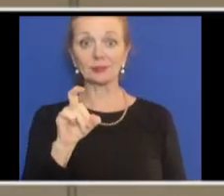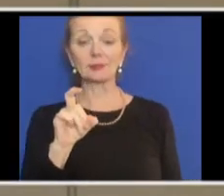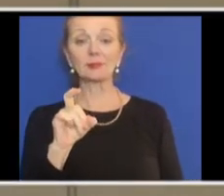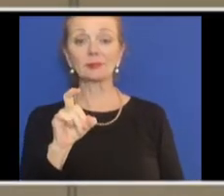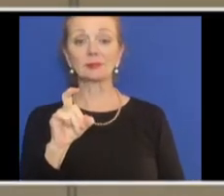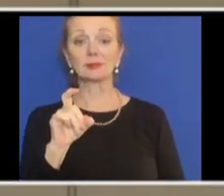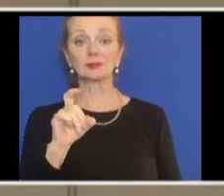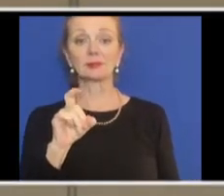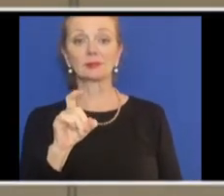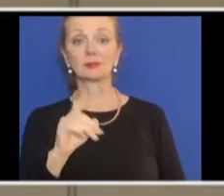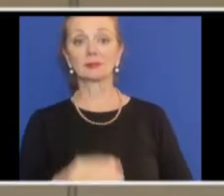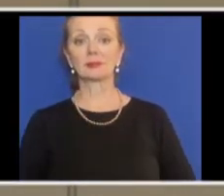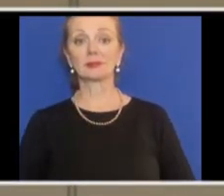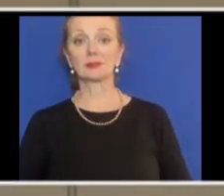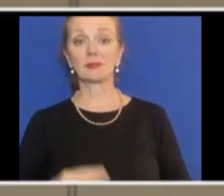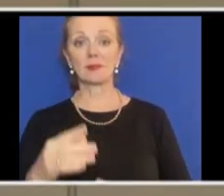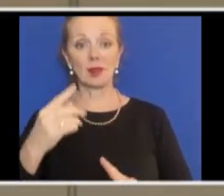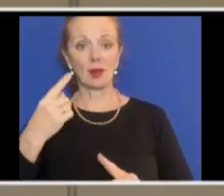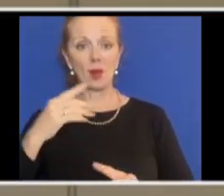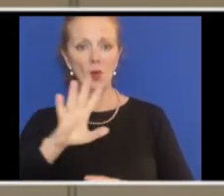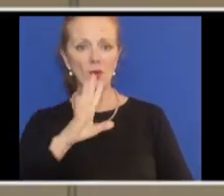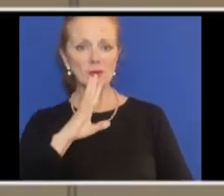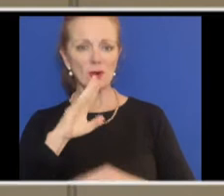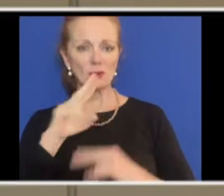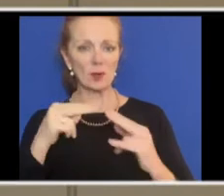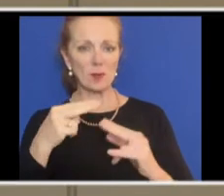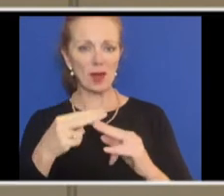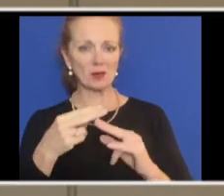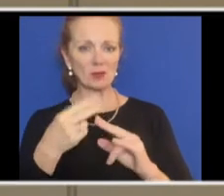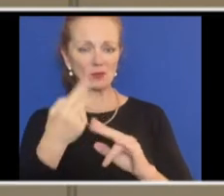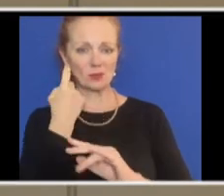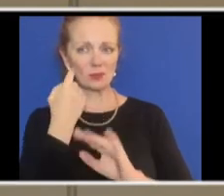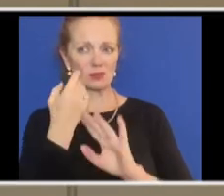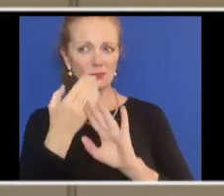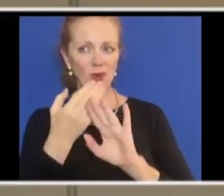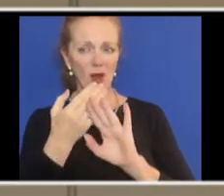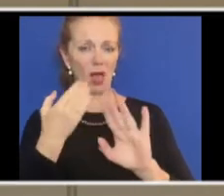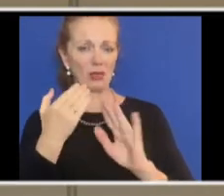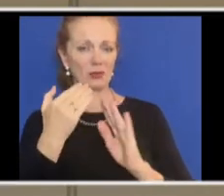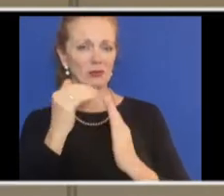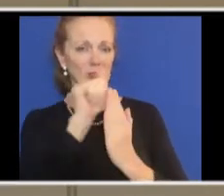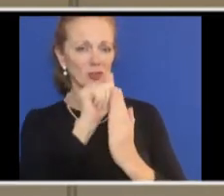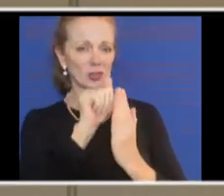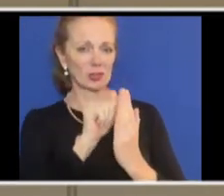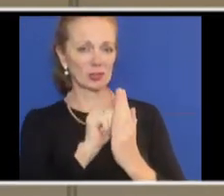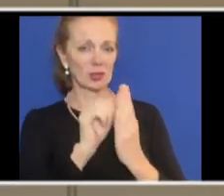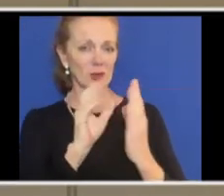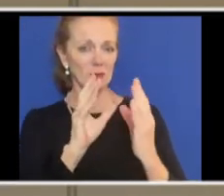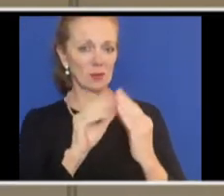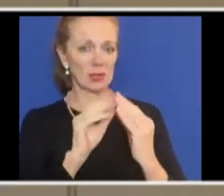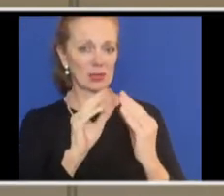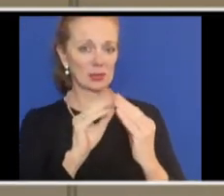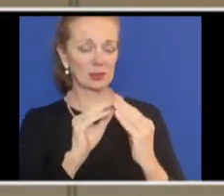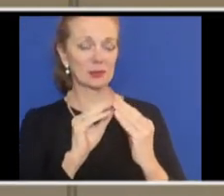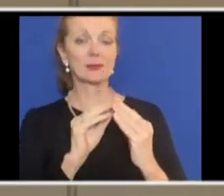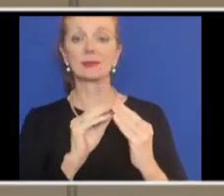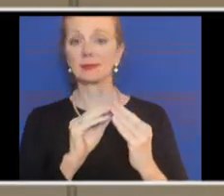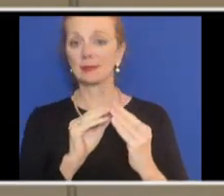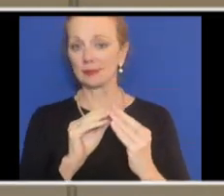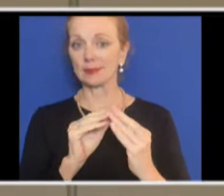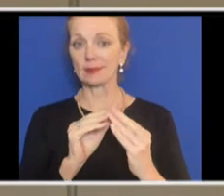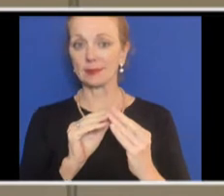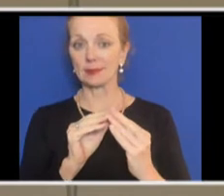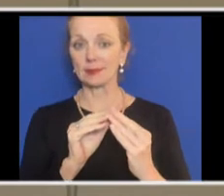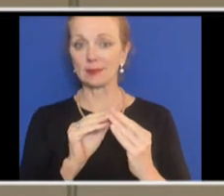the we had it come we talked about this in the earlier agenda um meeting um